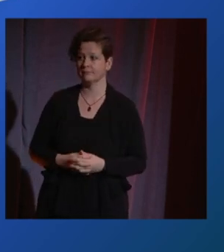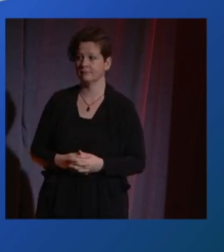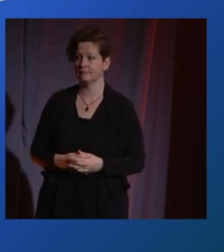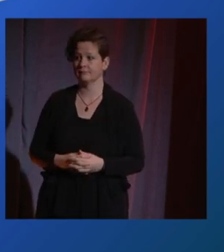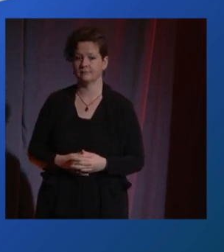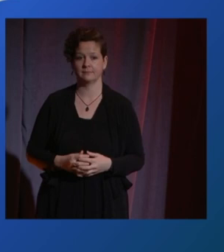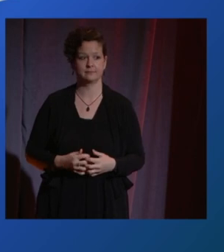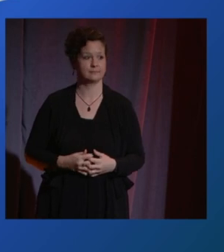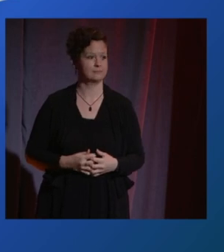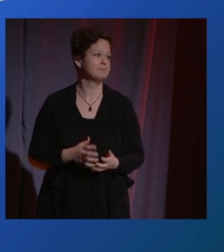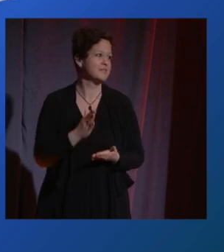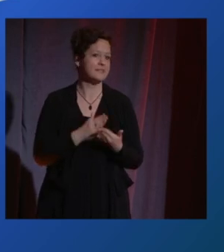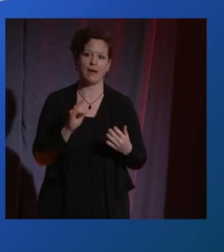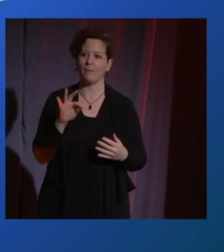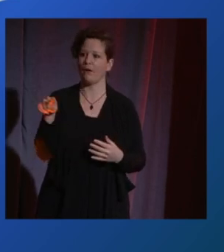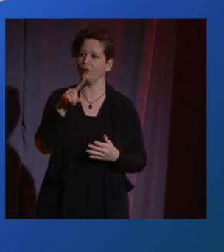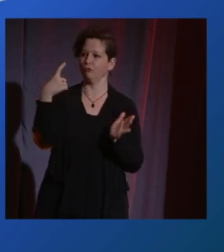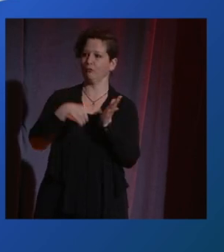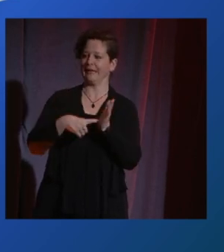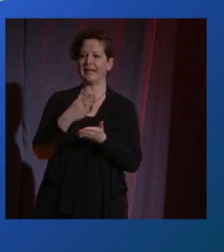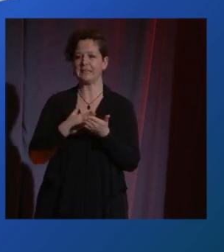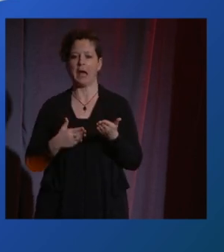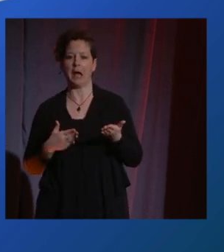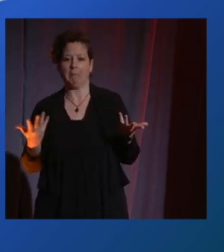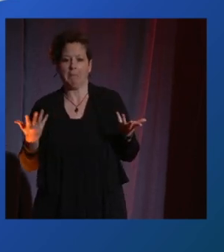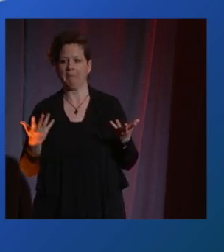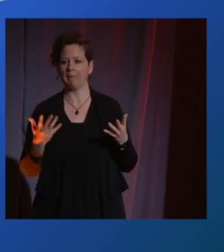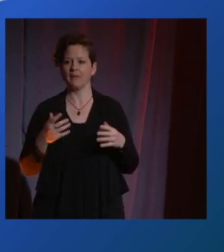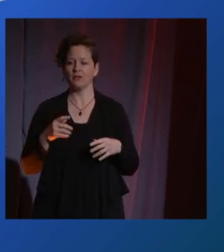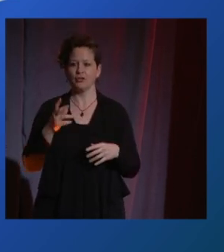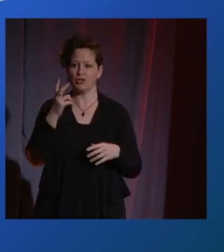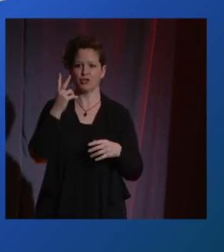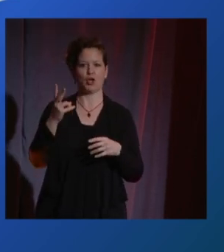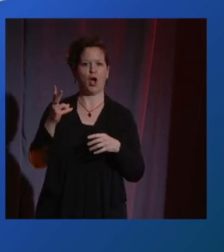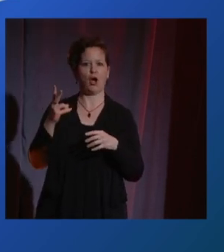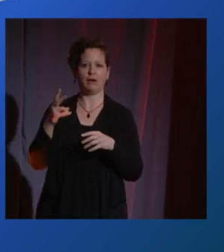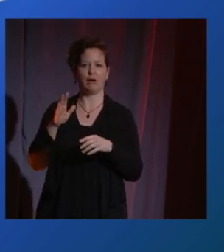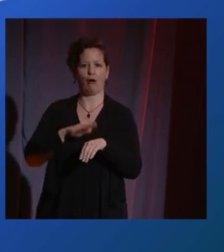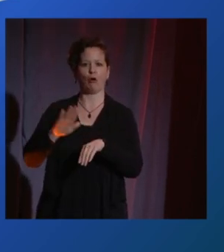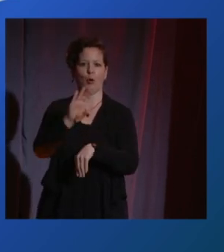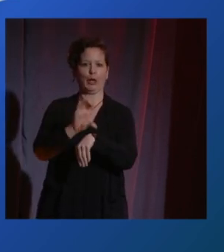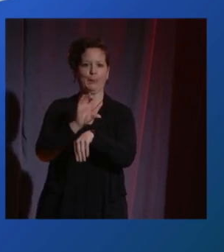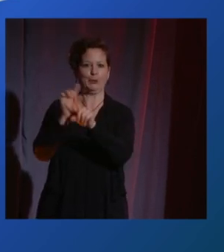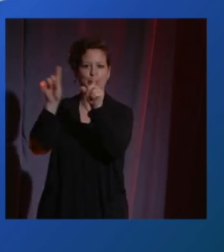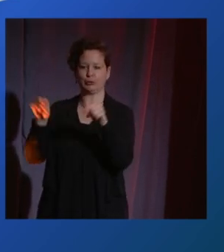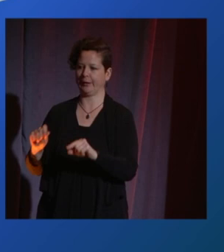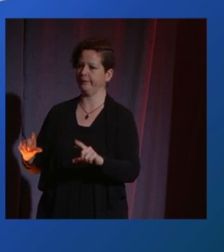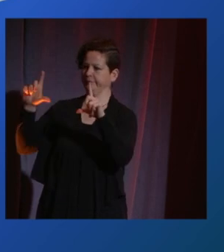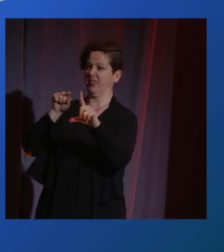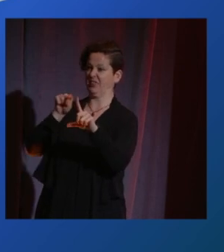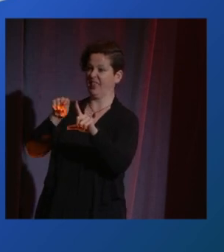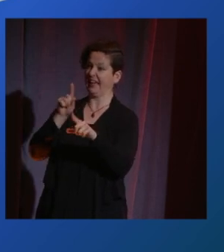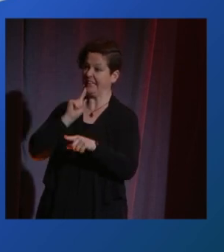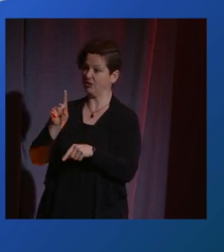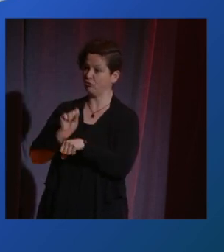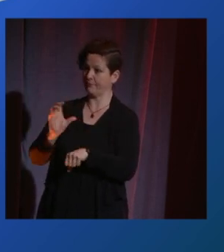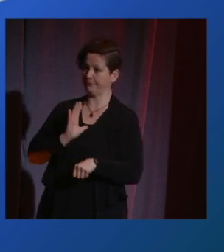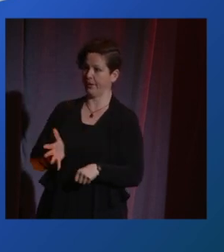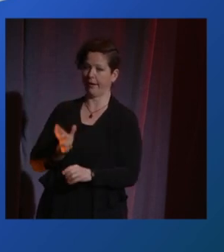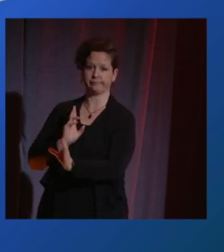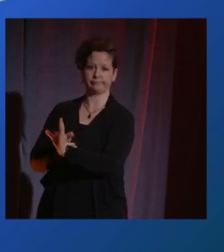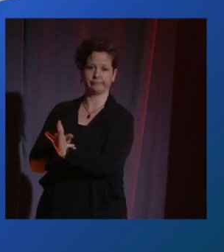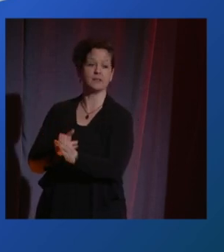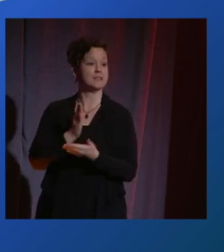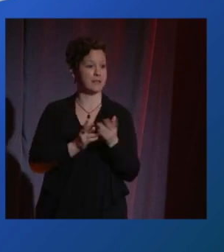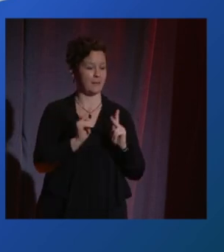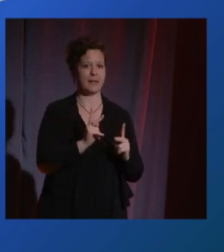interesting some of you did some of you didn't it was just showed up on your screen this is a job I've got to do it but for me I was really lucky in